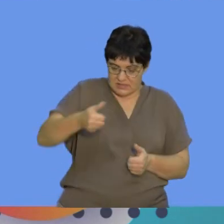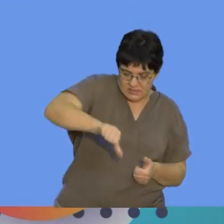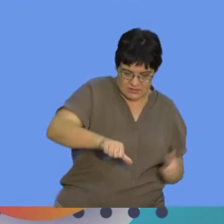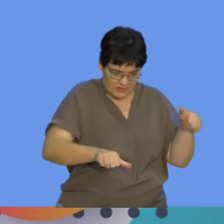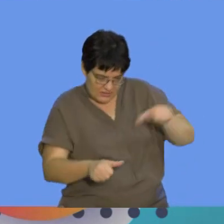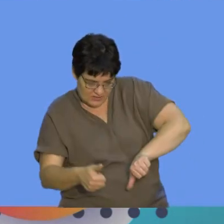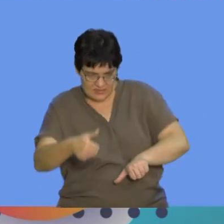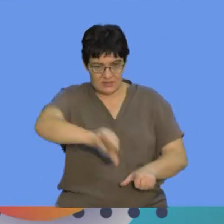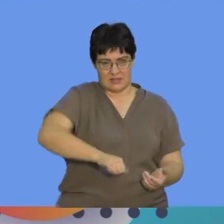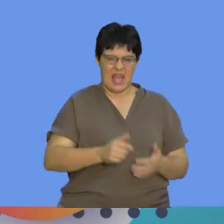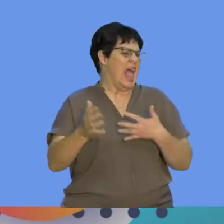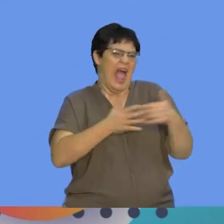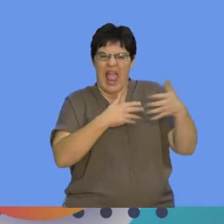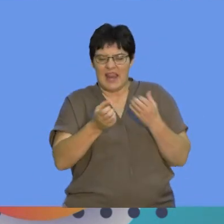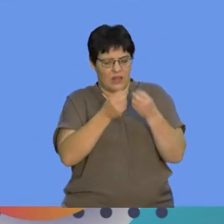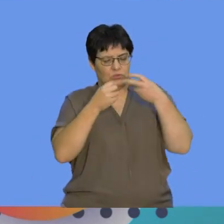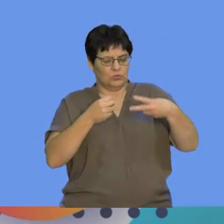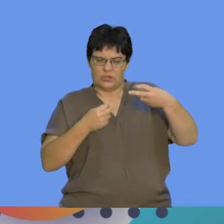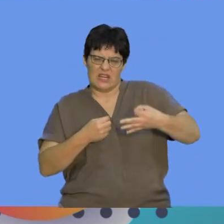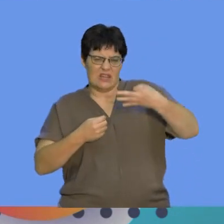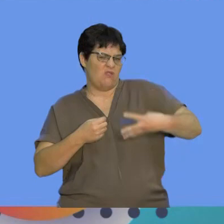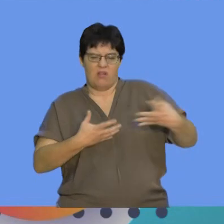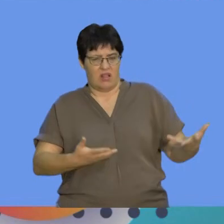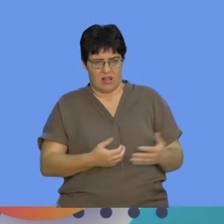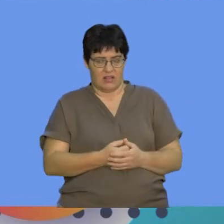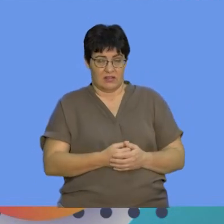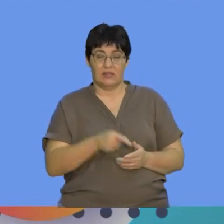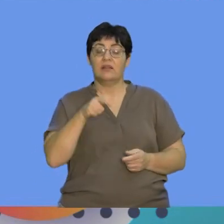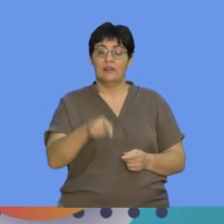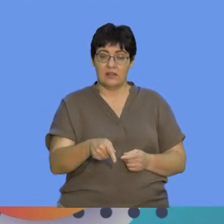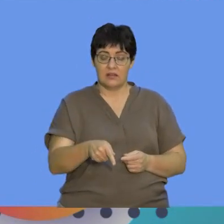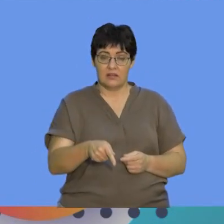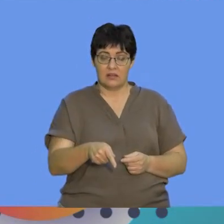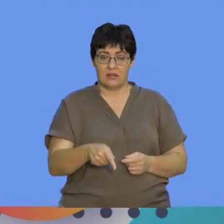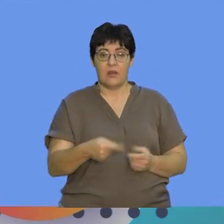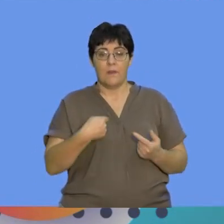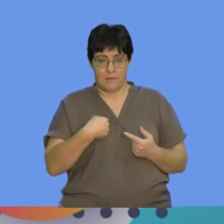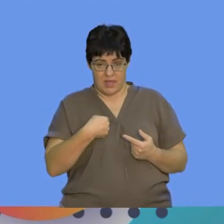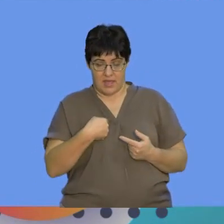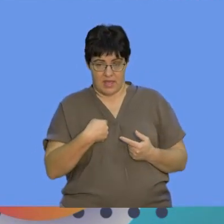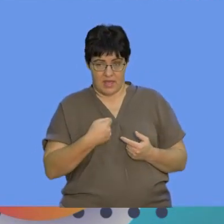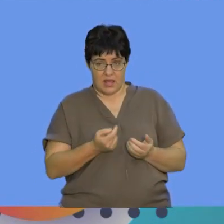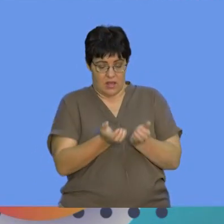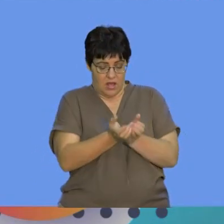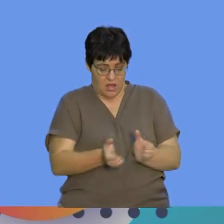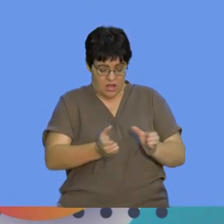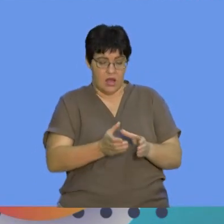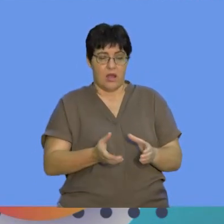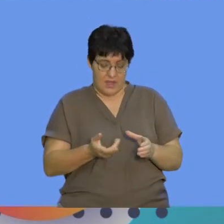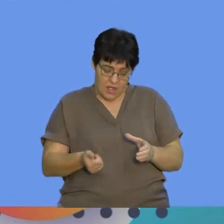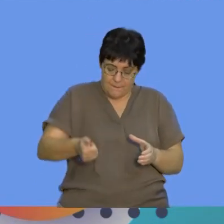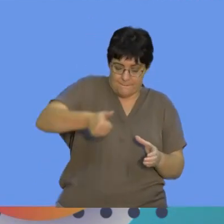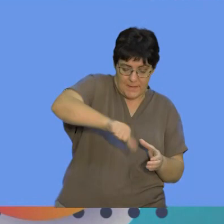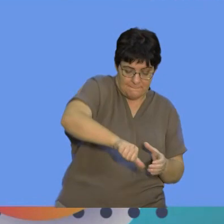could be any number of them. And then these two or more substances are actually put within the same container. They don't